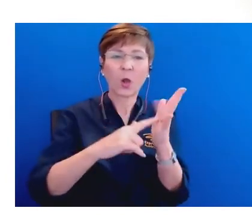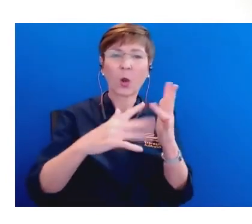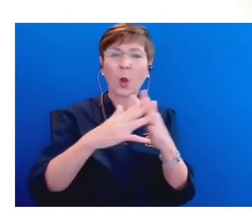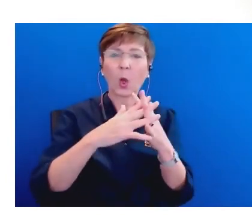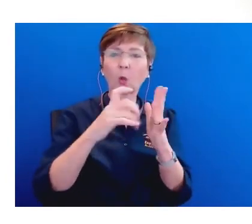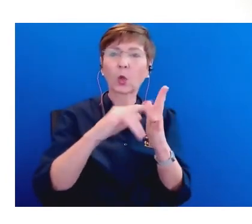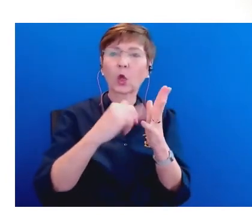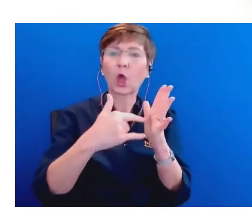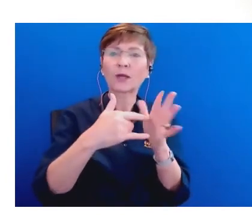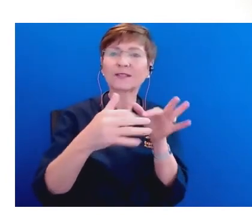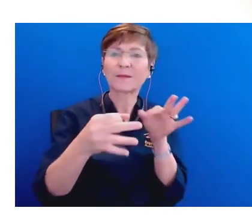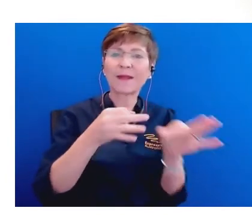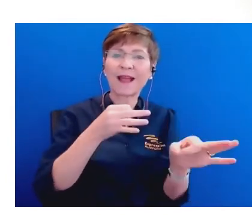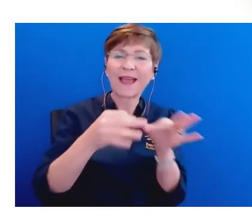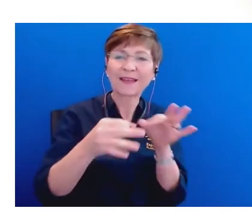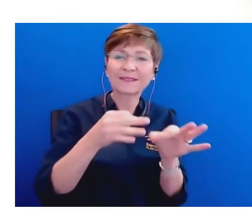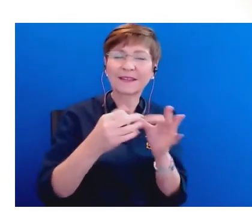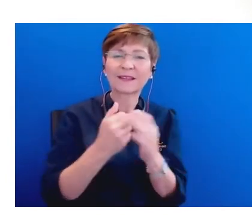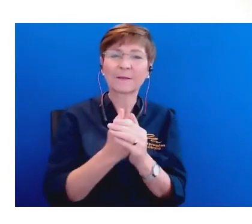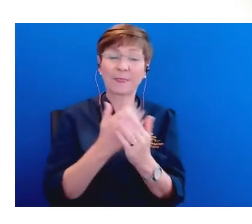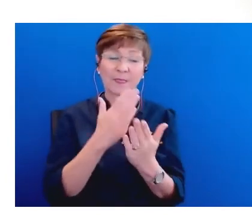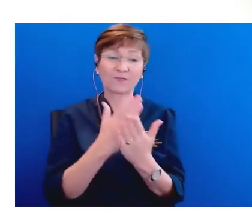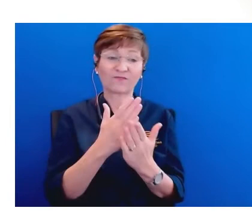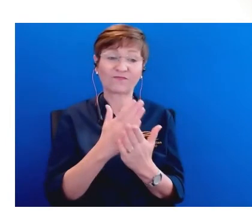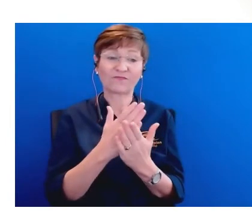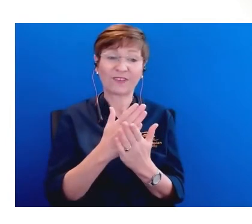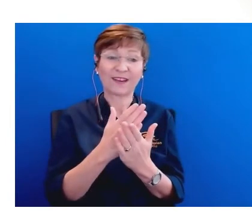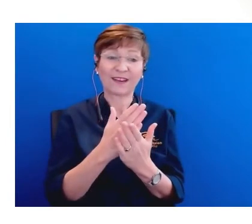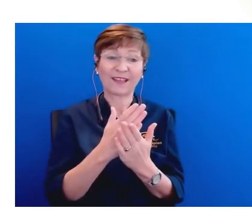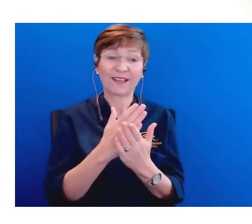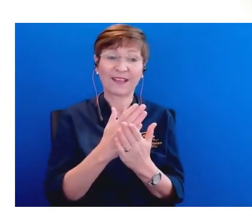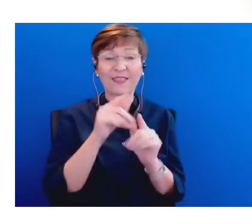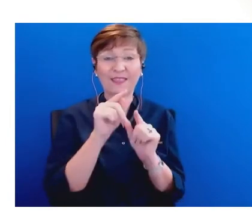Perhaps not surprisingly, the analysis also demonstrated many